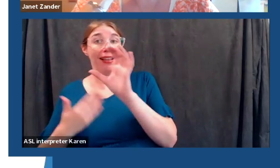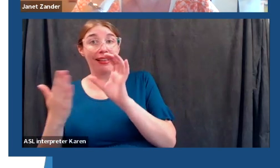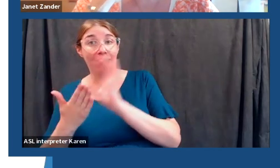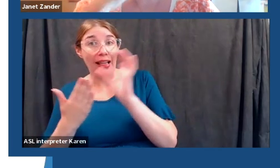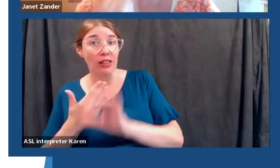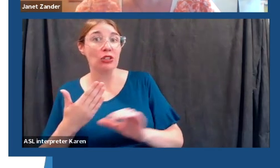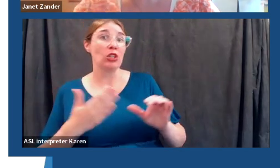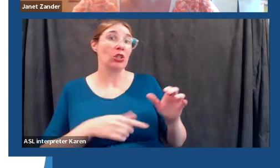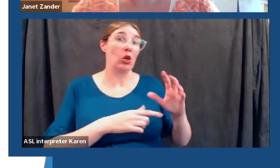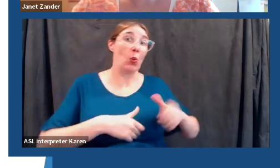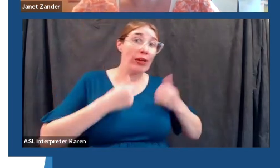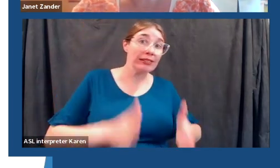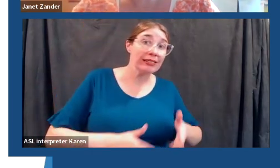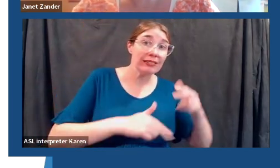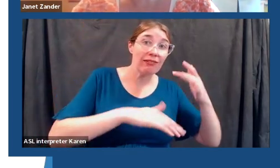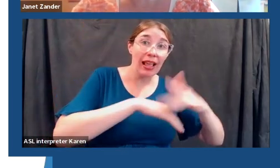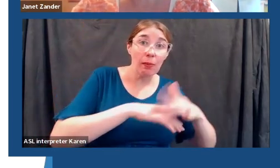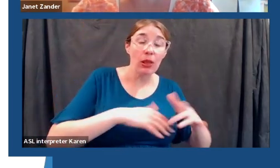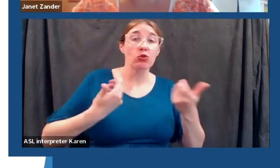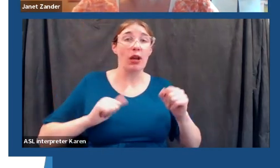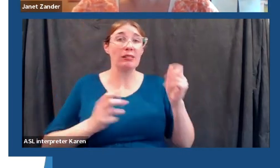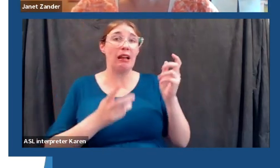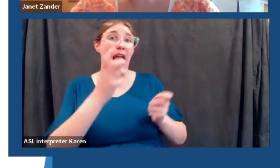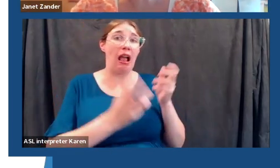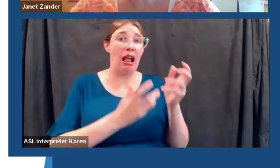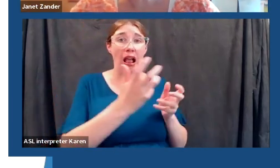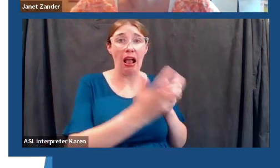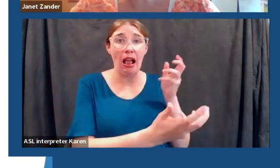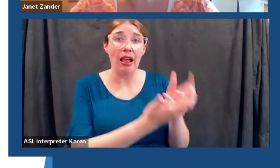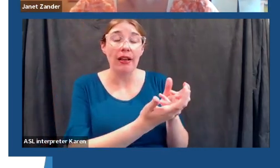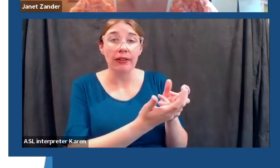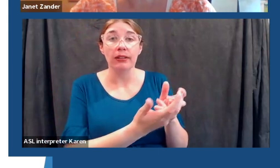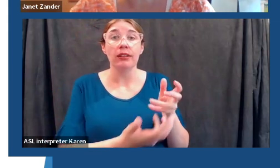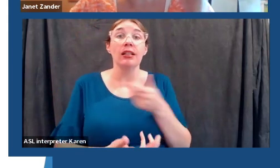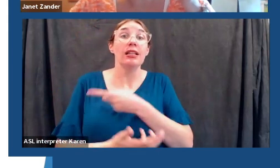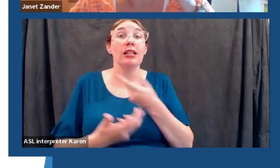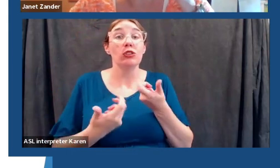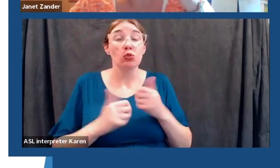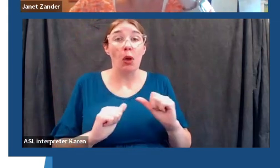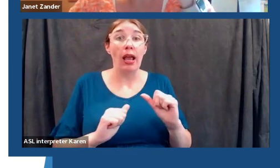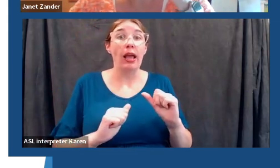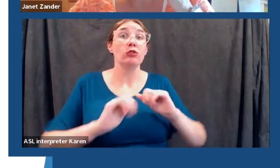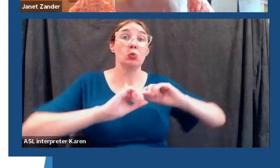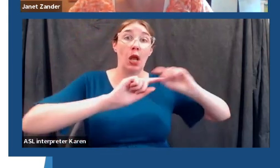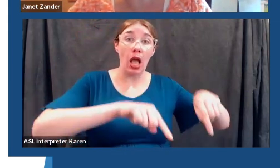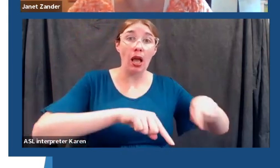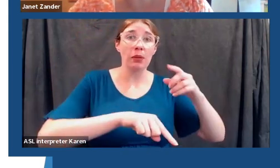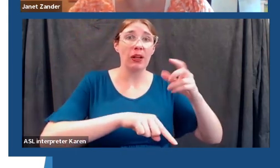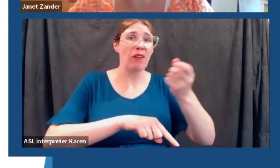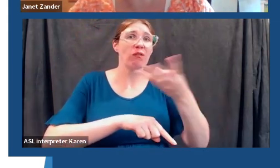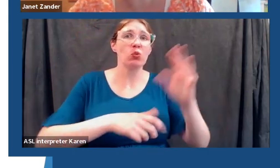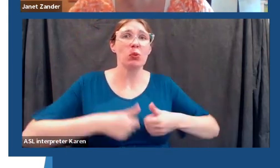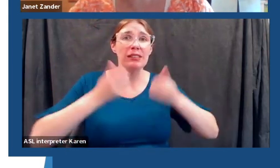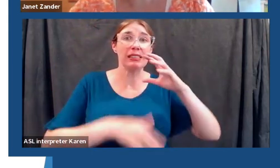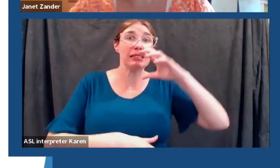so it's not always possible to catch every single person. They try to come back if they've missed someone, but occasionally